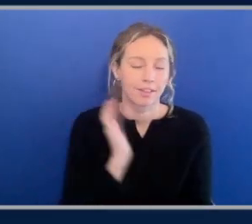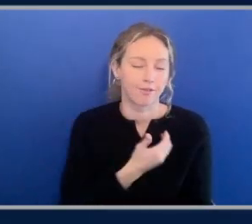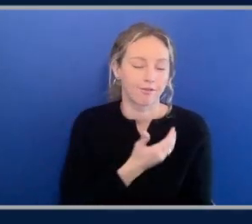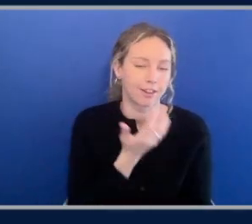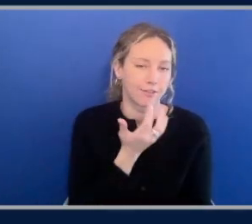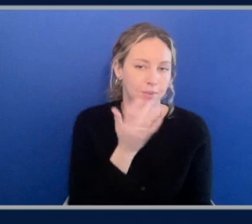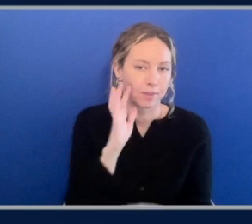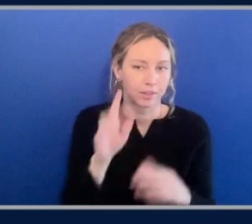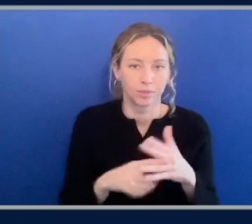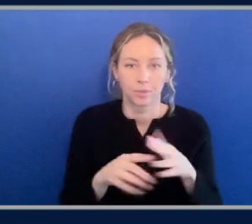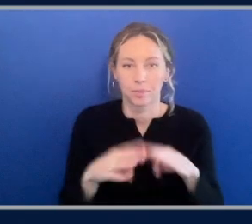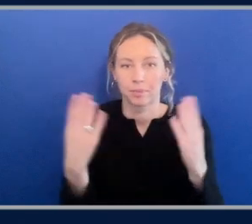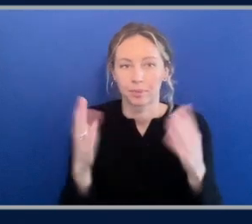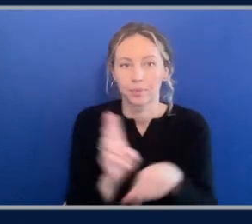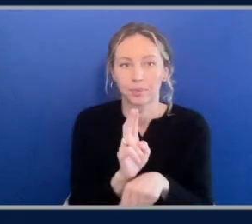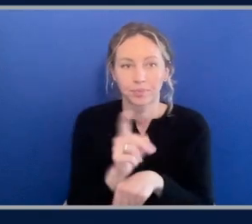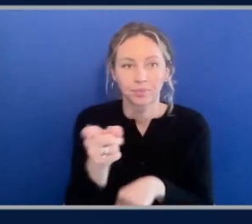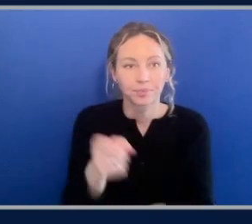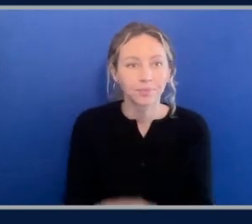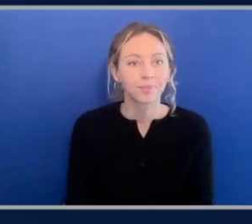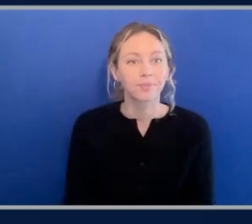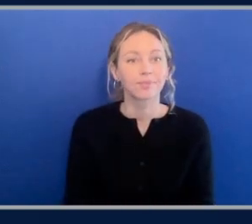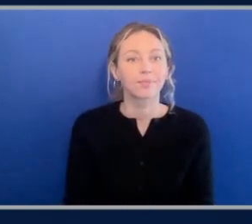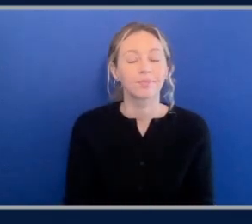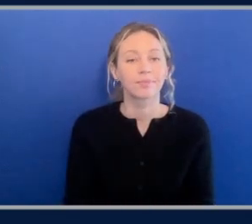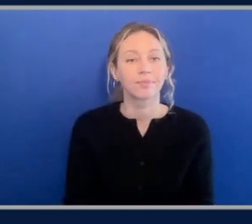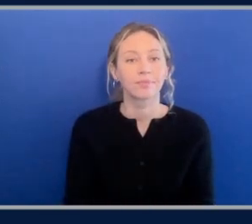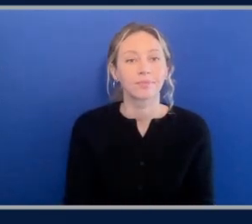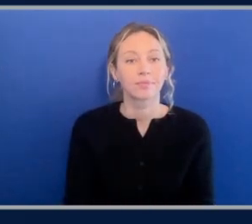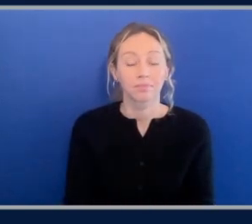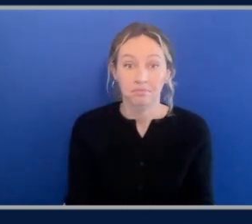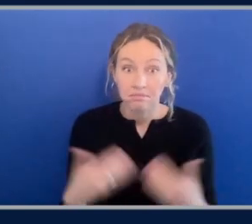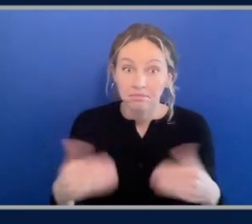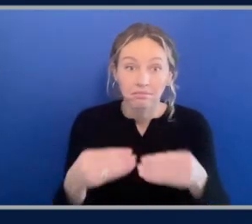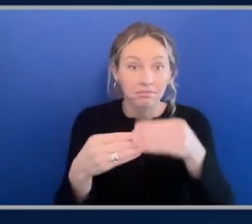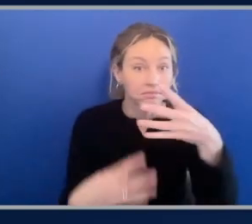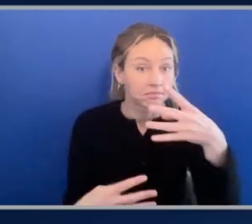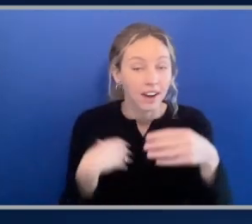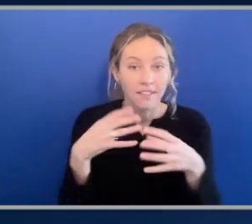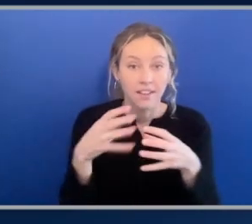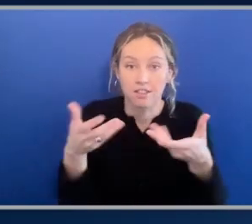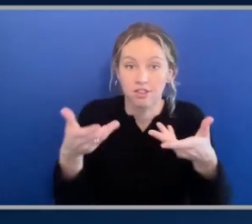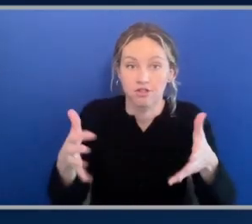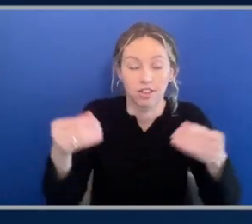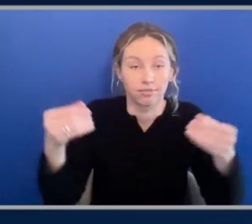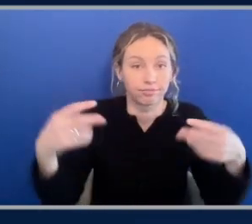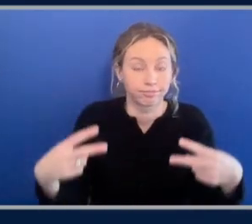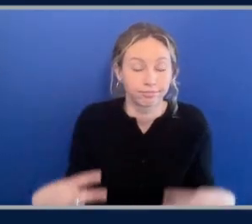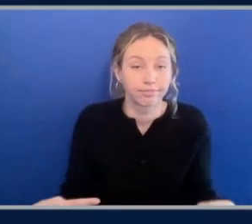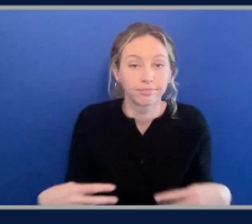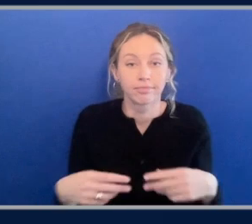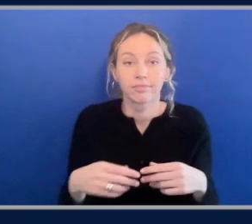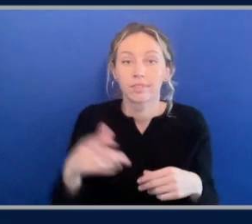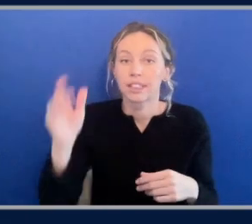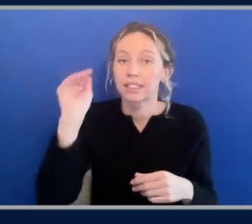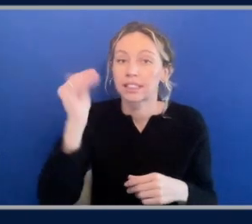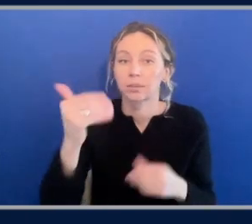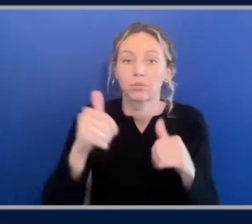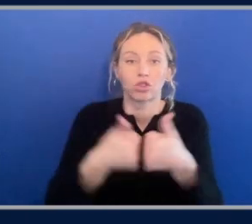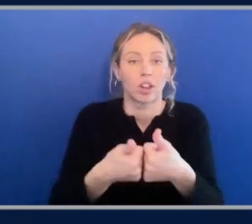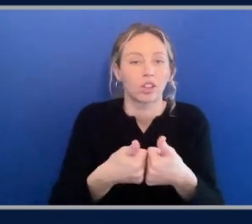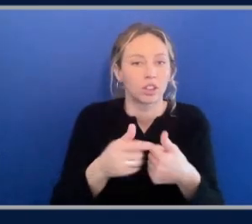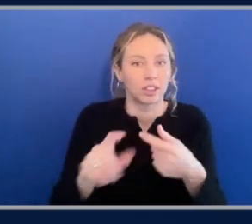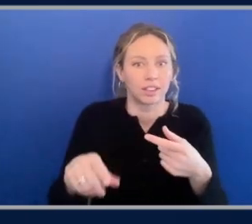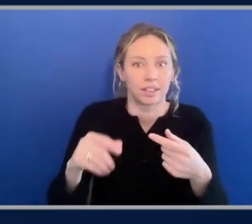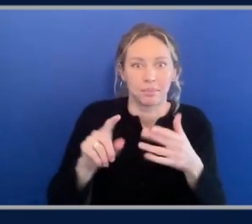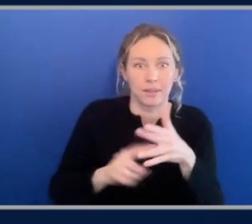look at that. Wonderful, wonderful. Awesome. Oh, wow. So there's a lot of stuff here, right? There is a lot of stuff here. So it does seem kind of challenging at the onset, right?